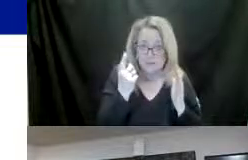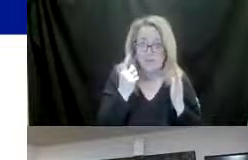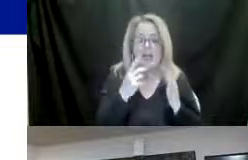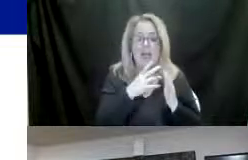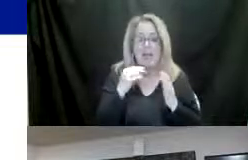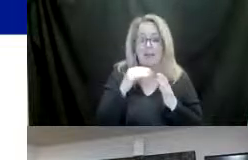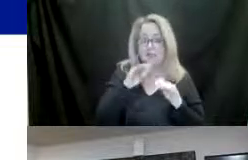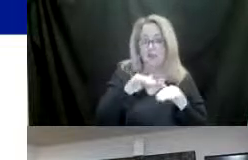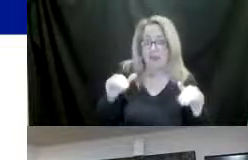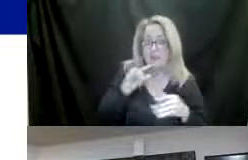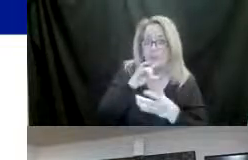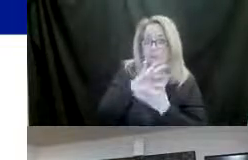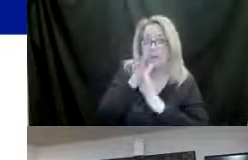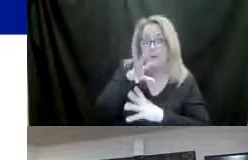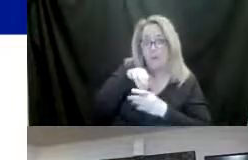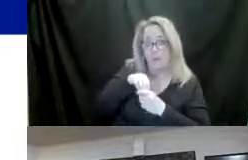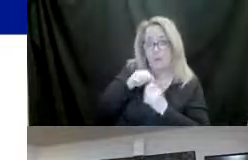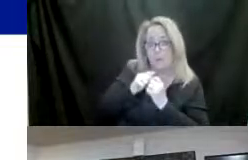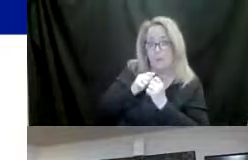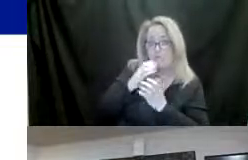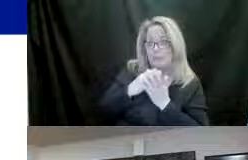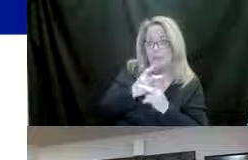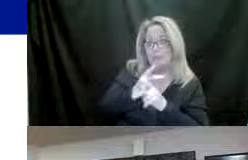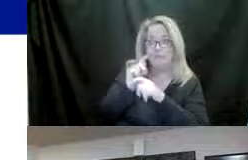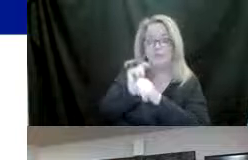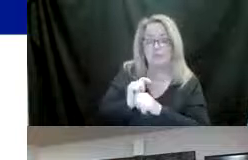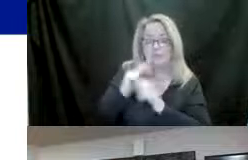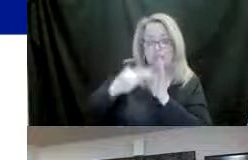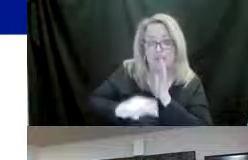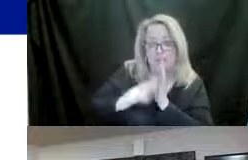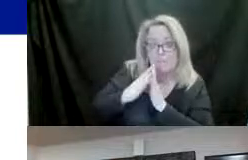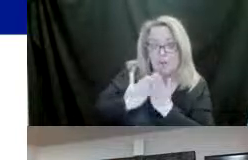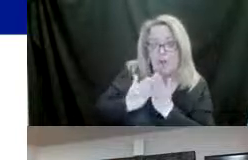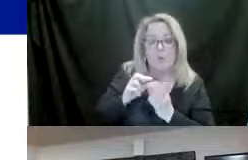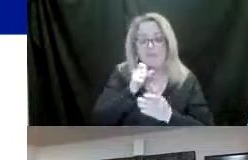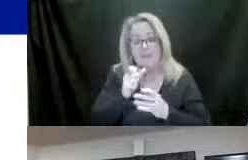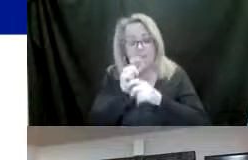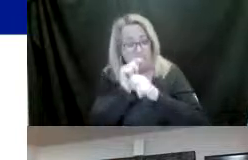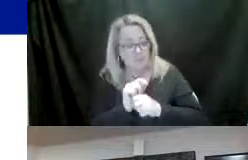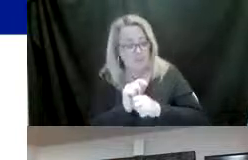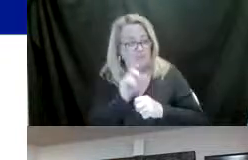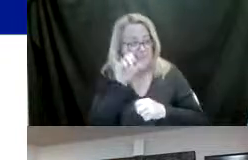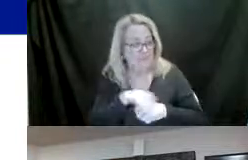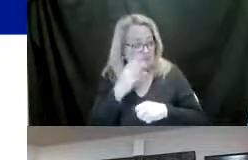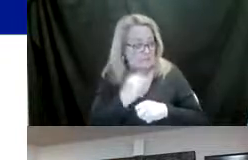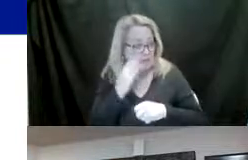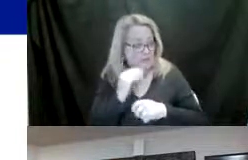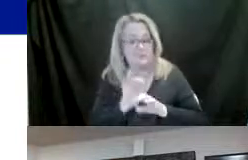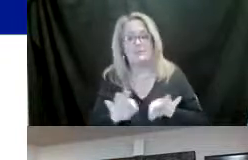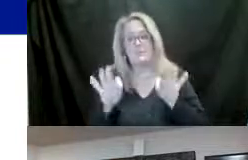in some type of a literacy, whether it's traditional or non-traditional, that experience is very